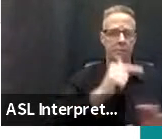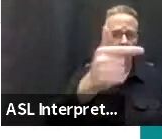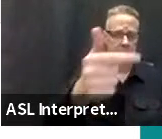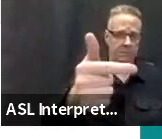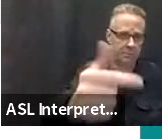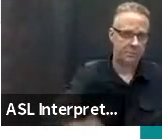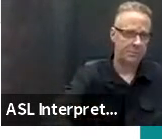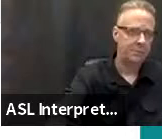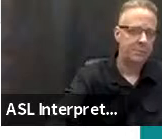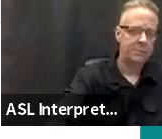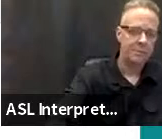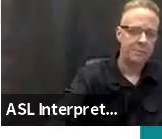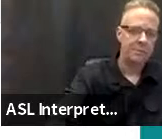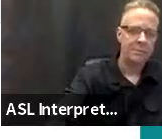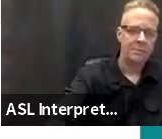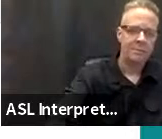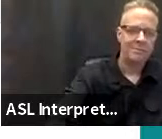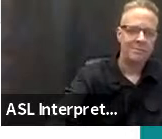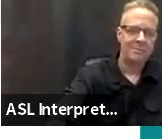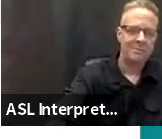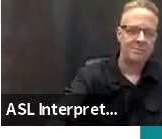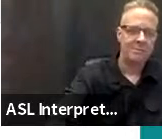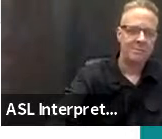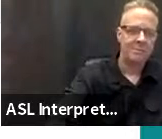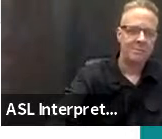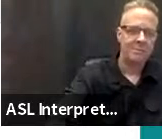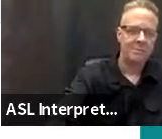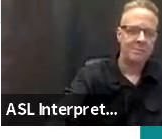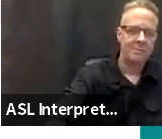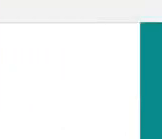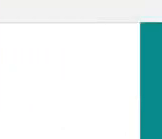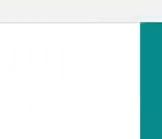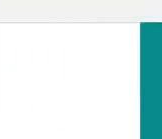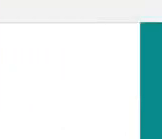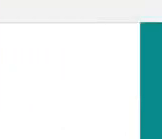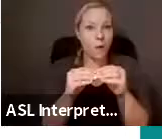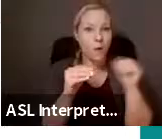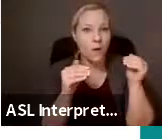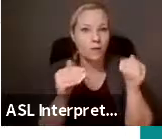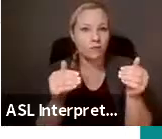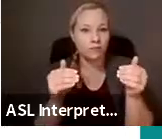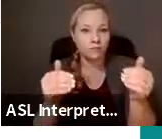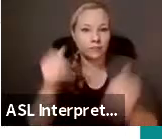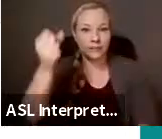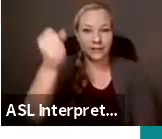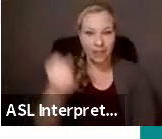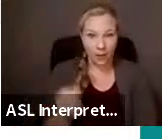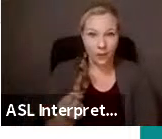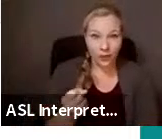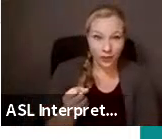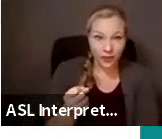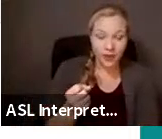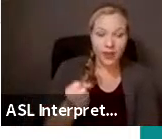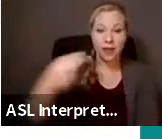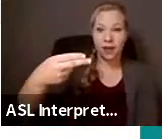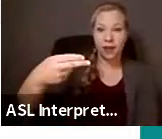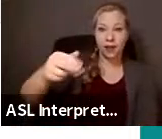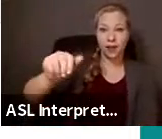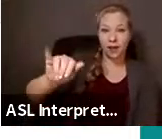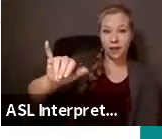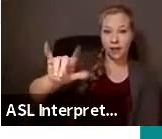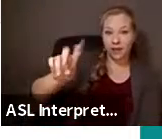All right, so we're moving further south now. We're coming over Hayden Island, and so you can see some of